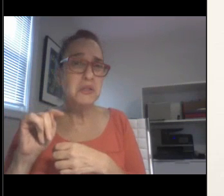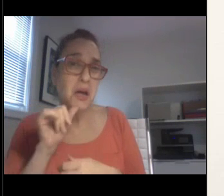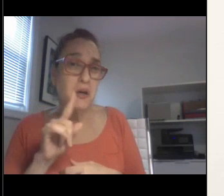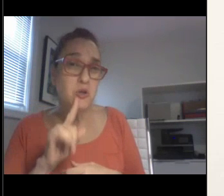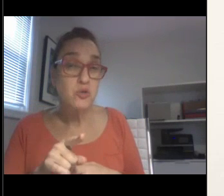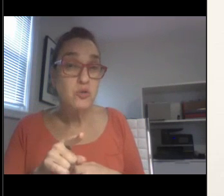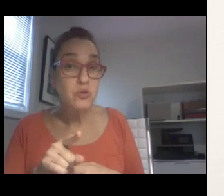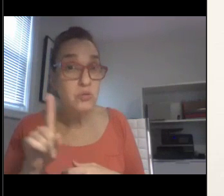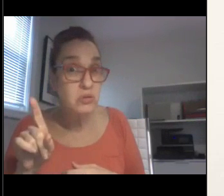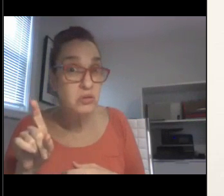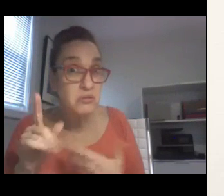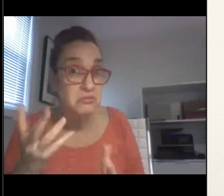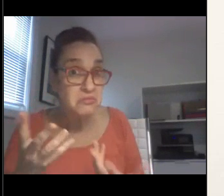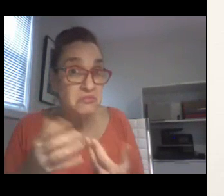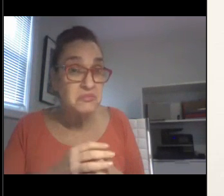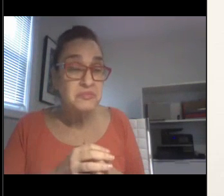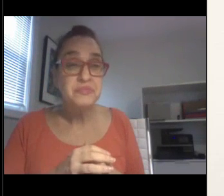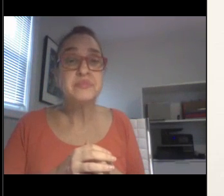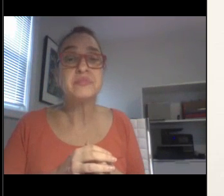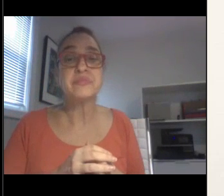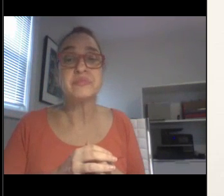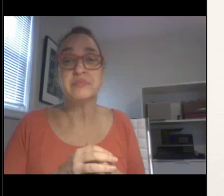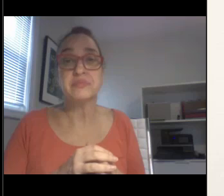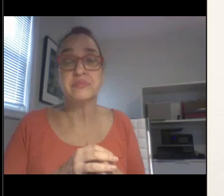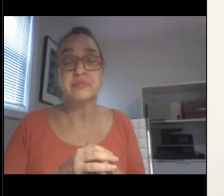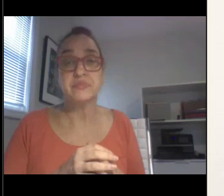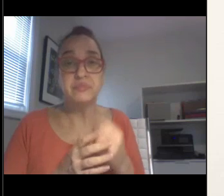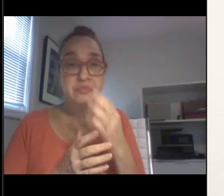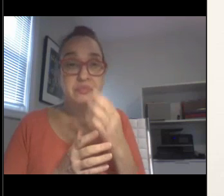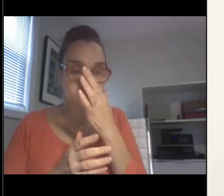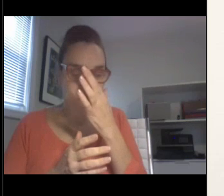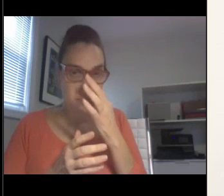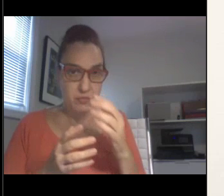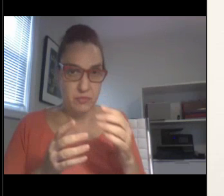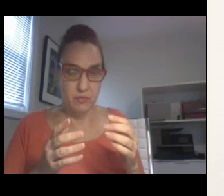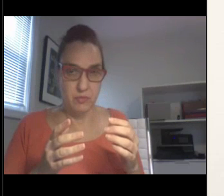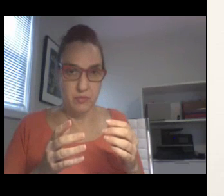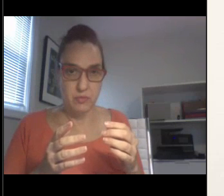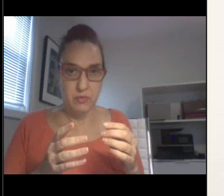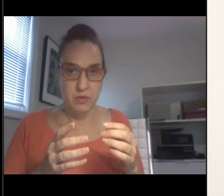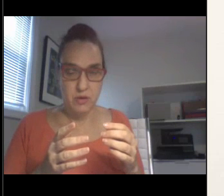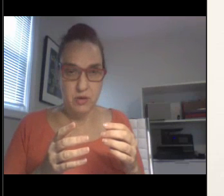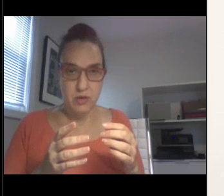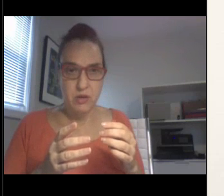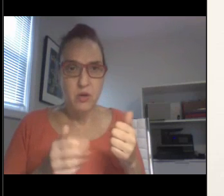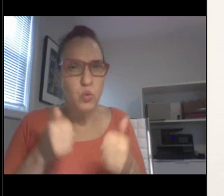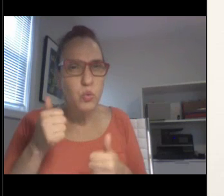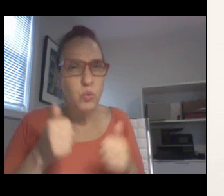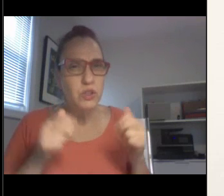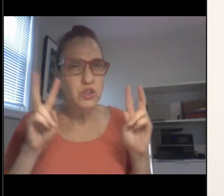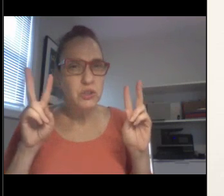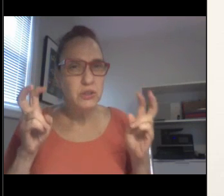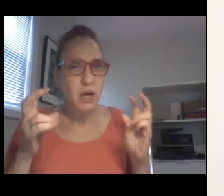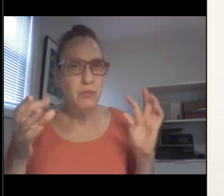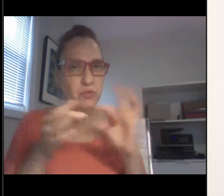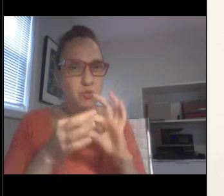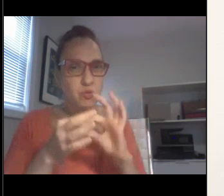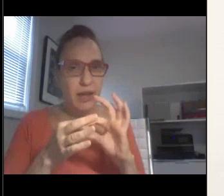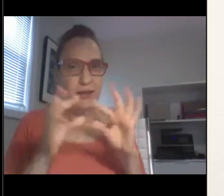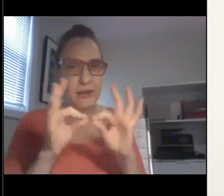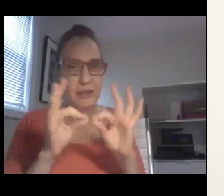So yes, which topics that deal with language is a question that I have. Which topics that deal with language are not